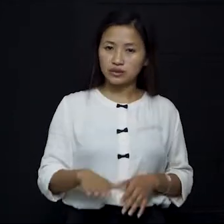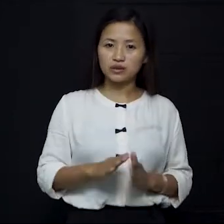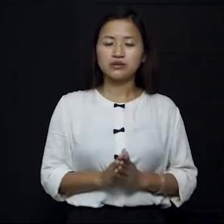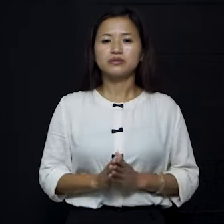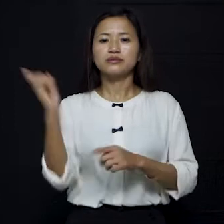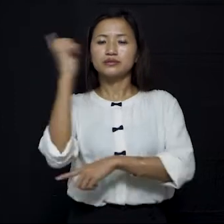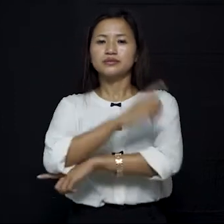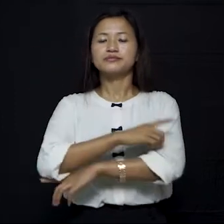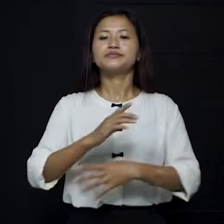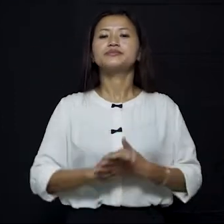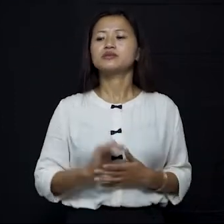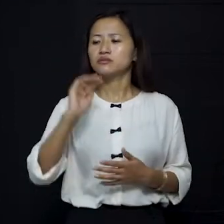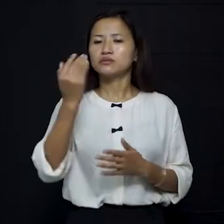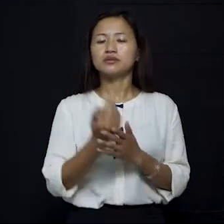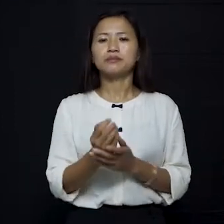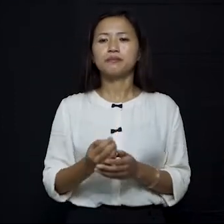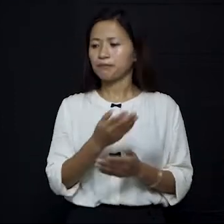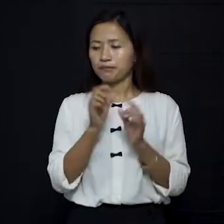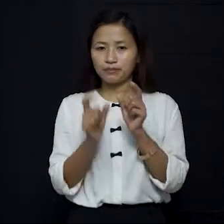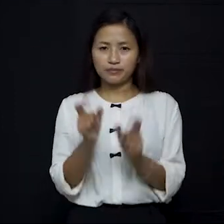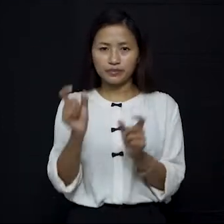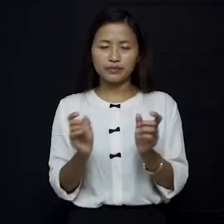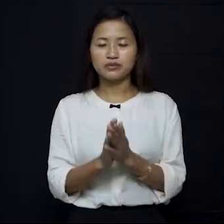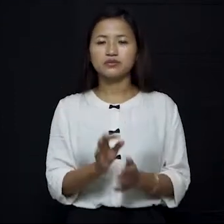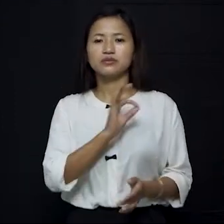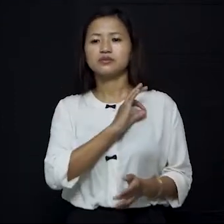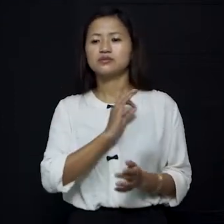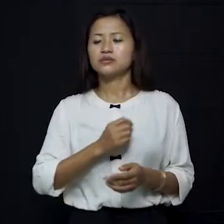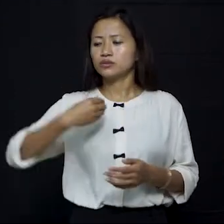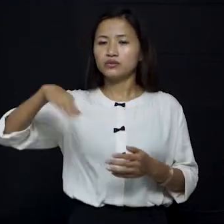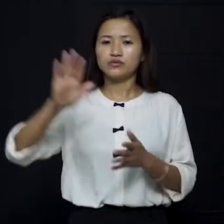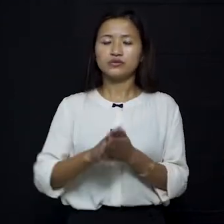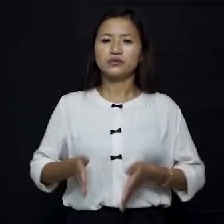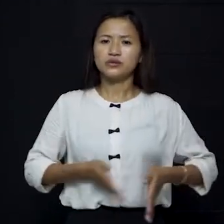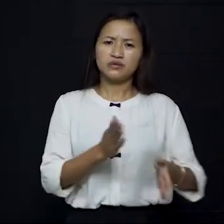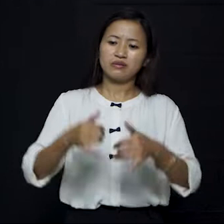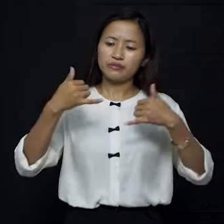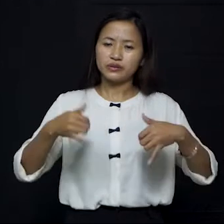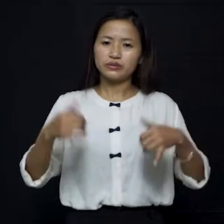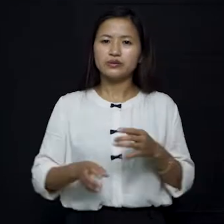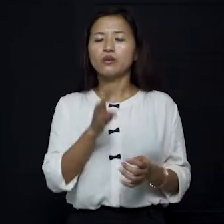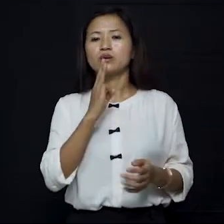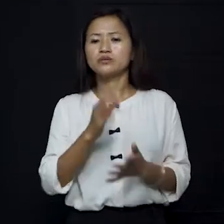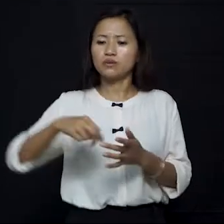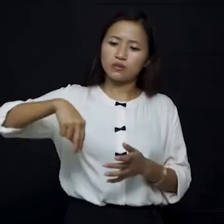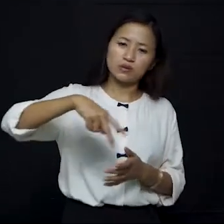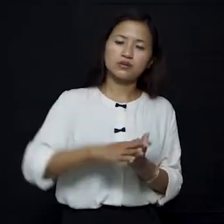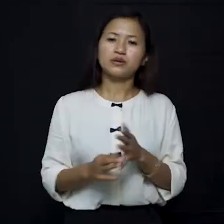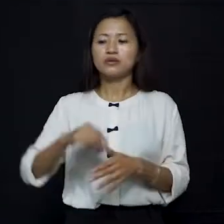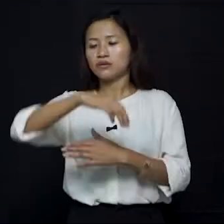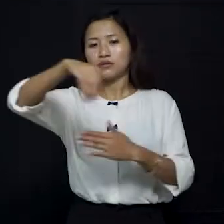you get something or not, there are some people who would like to go to the rivers, right? Just to play with waters or to walk around by the water. And